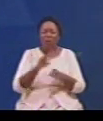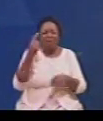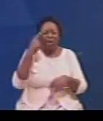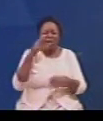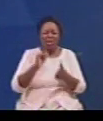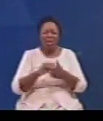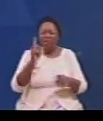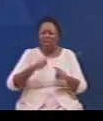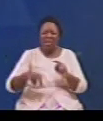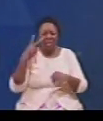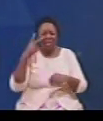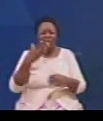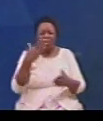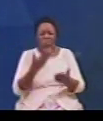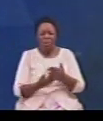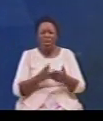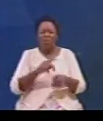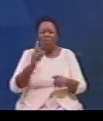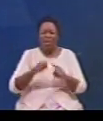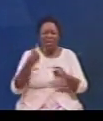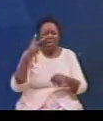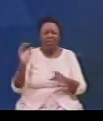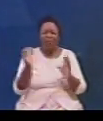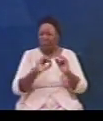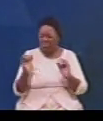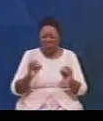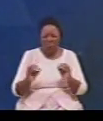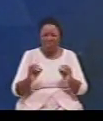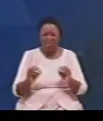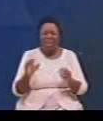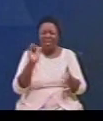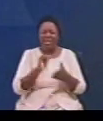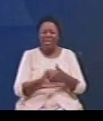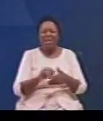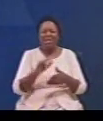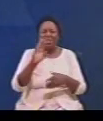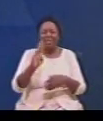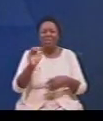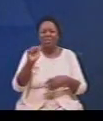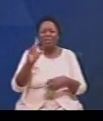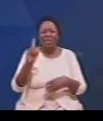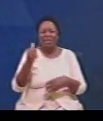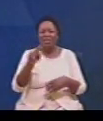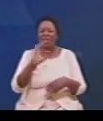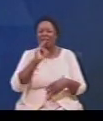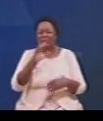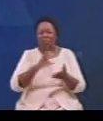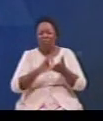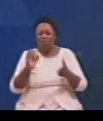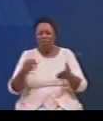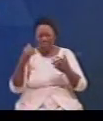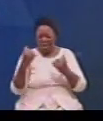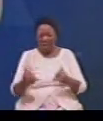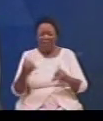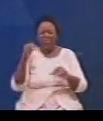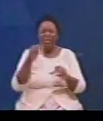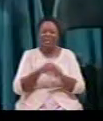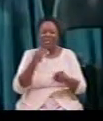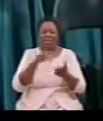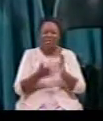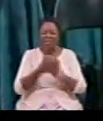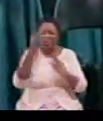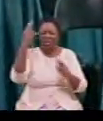couldn't see well or couldn't see at all, that bandage is removed now in